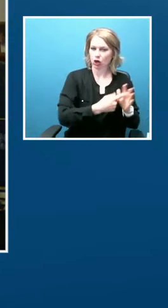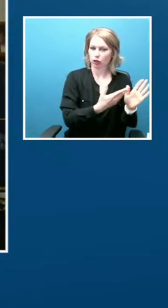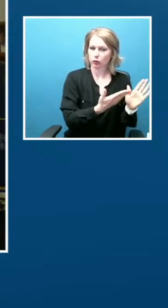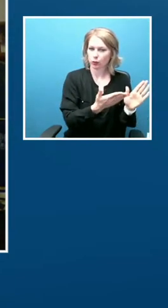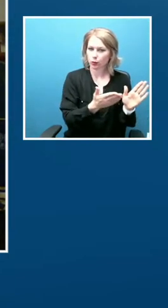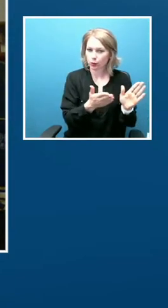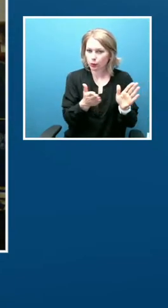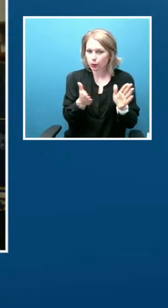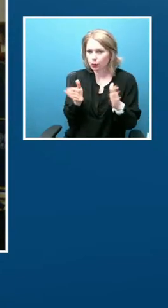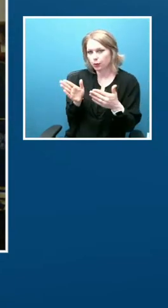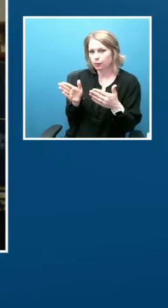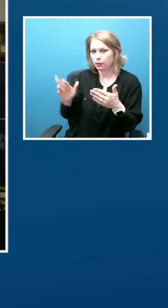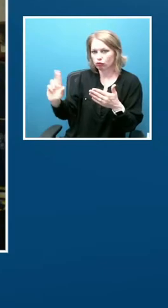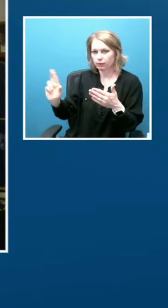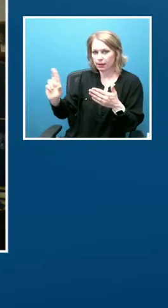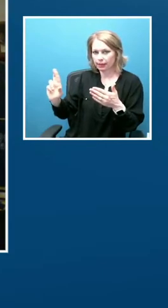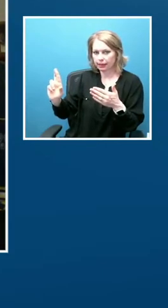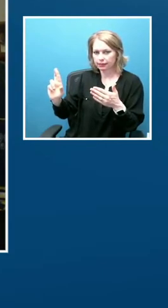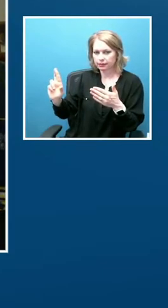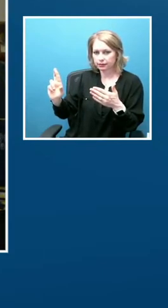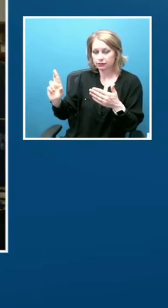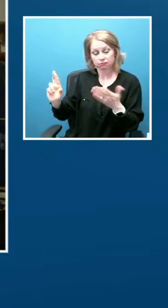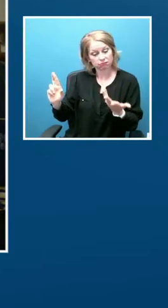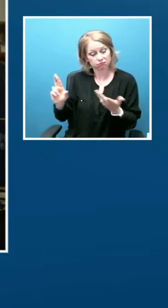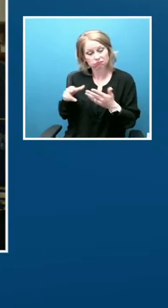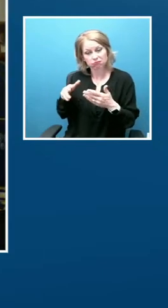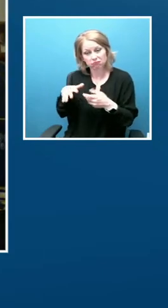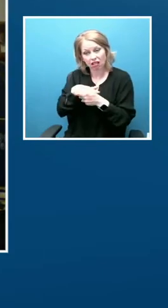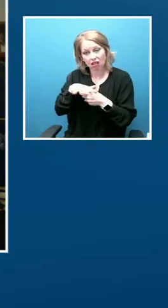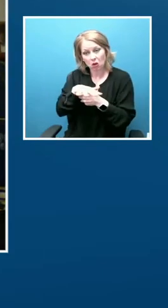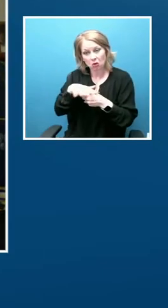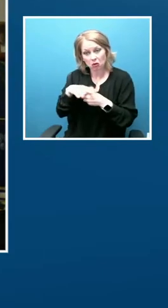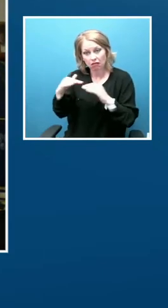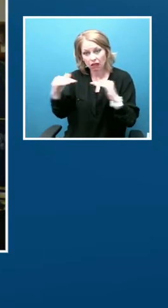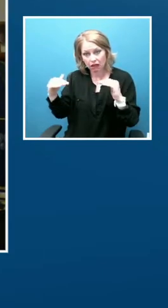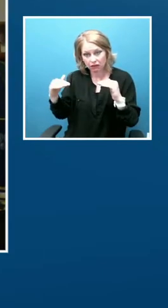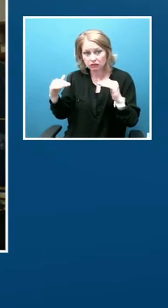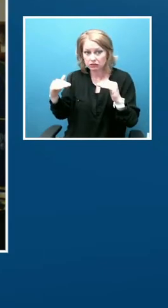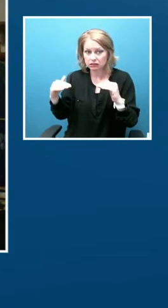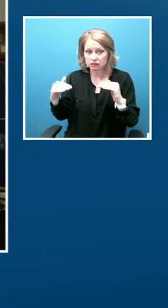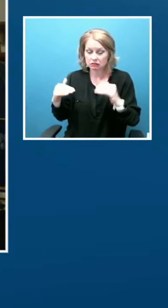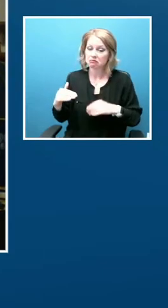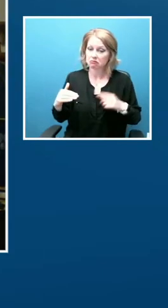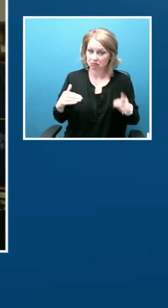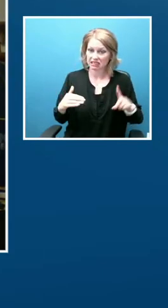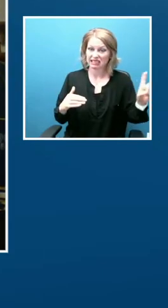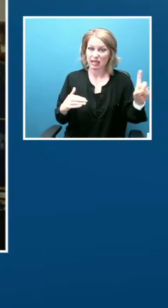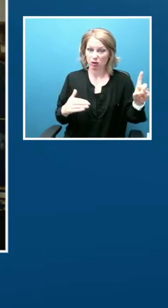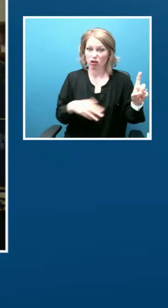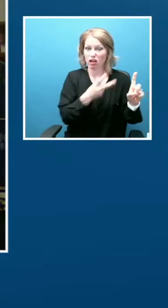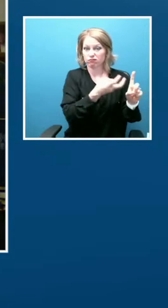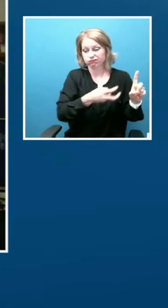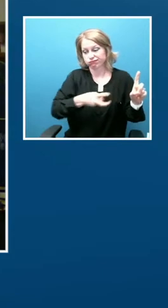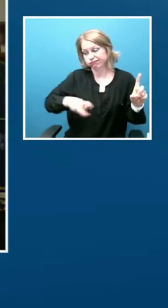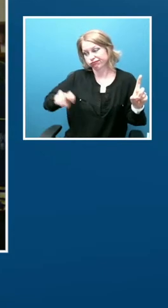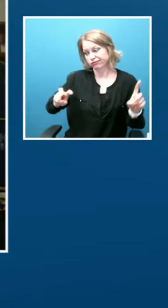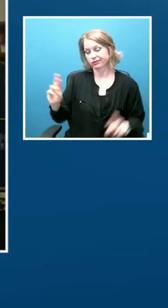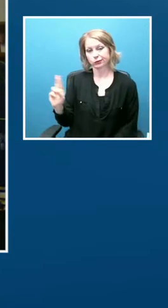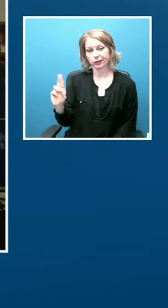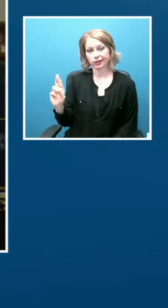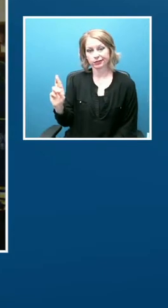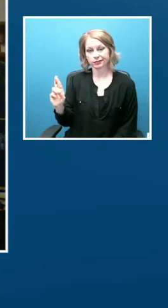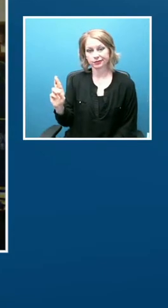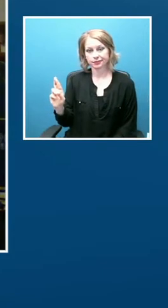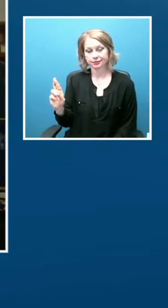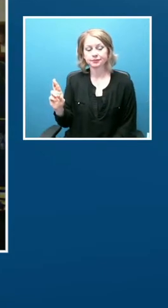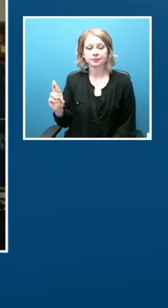Republican candidates, even on local levels, or changing their party to an R entirely. Retaining those voters under